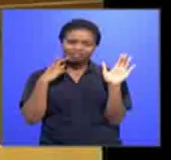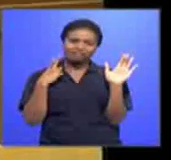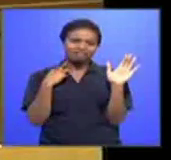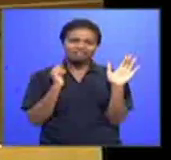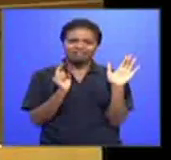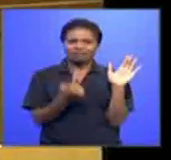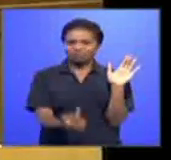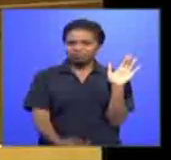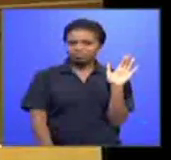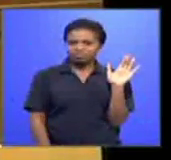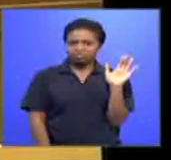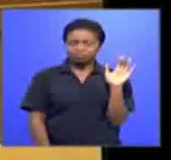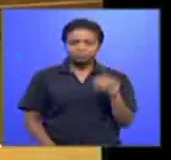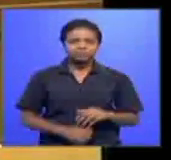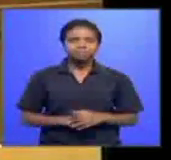The